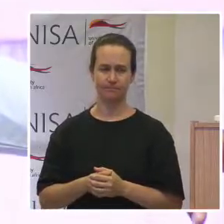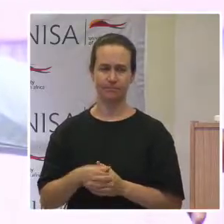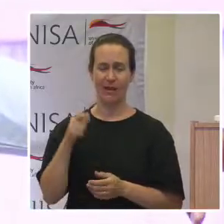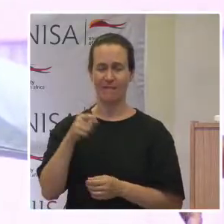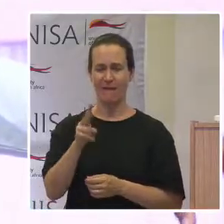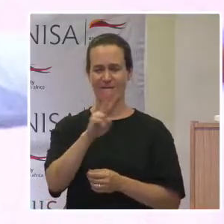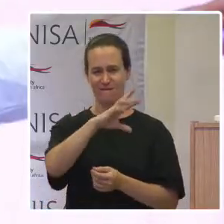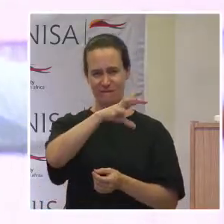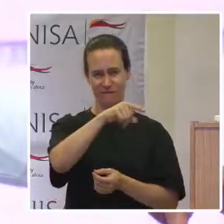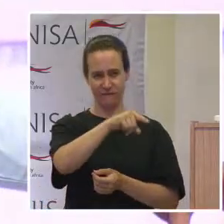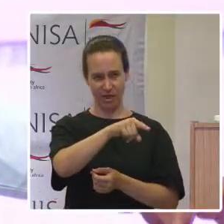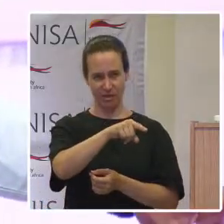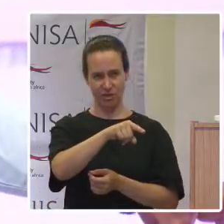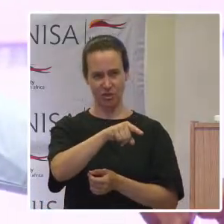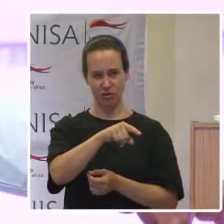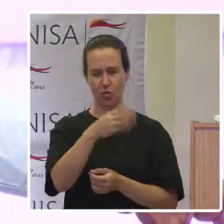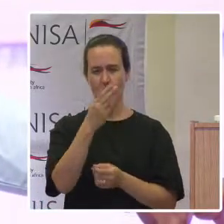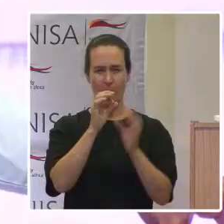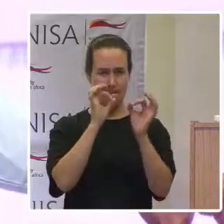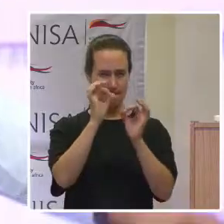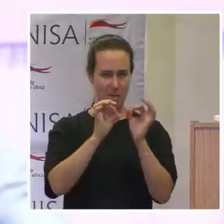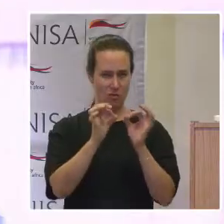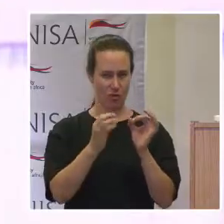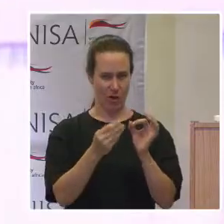village with minerals.